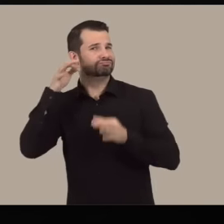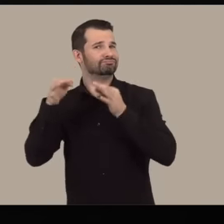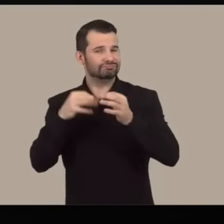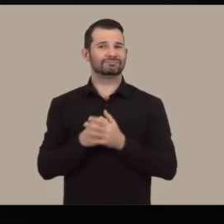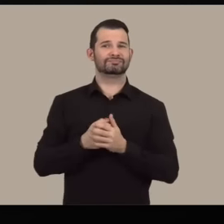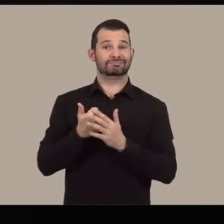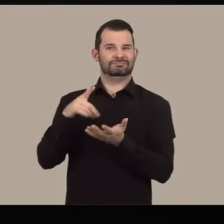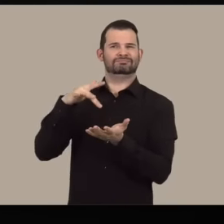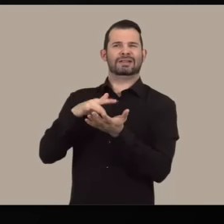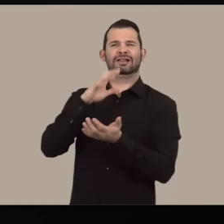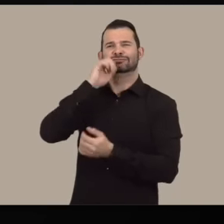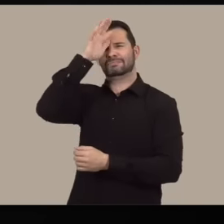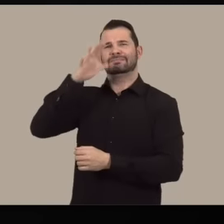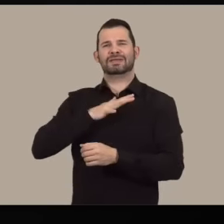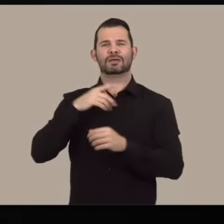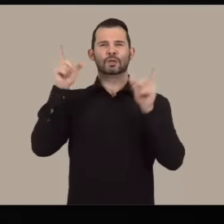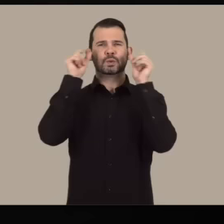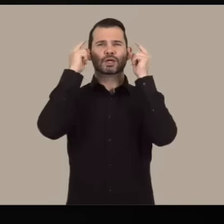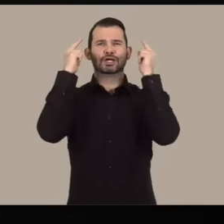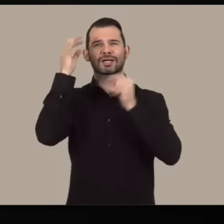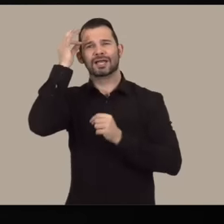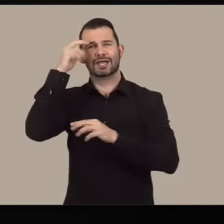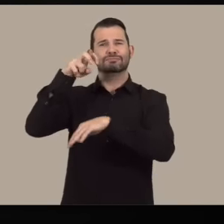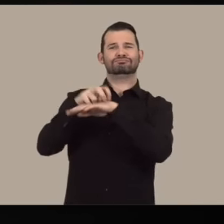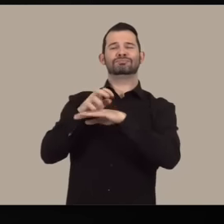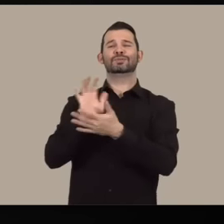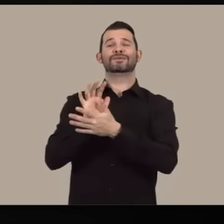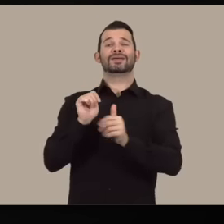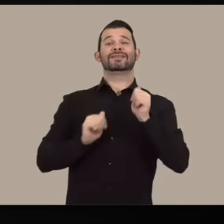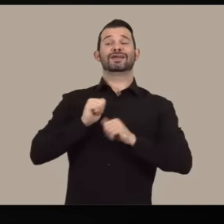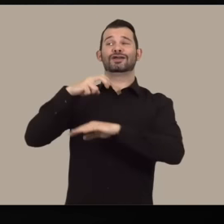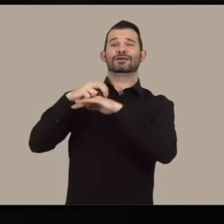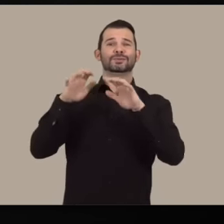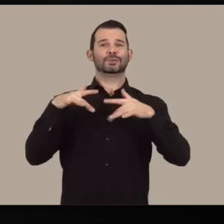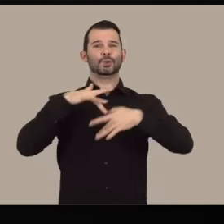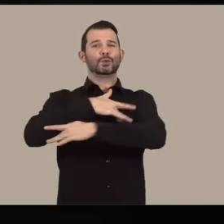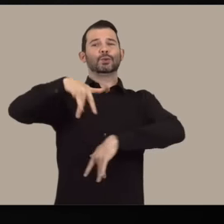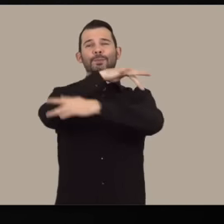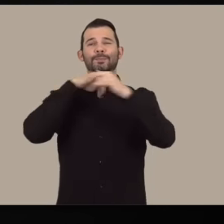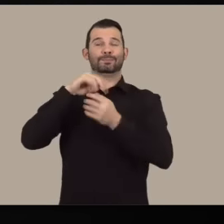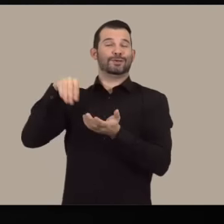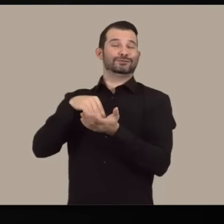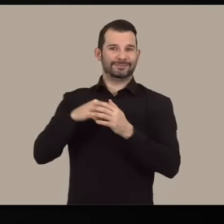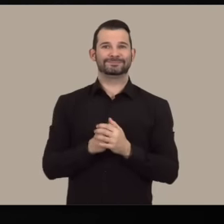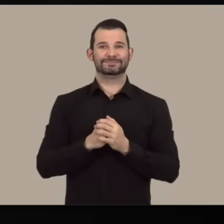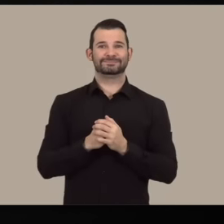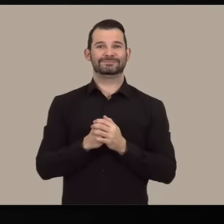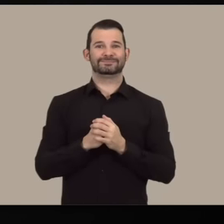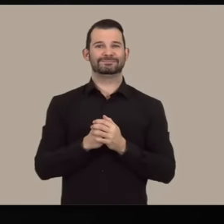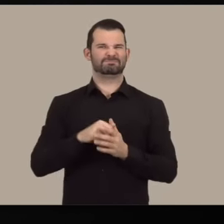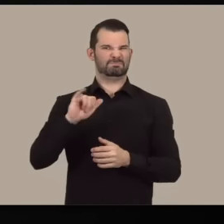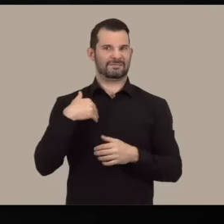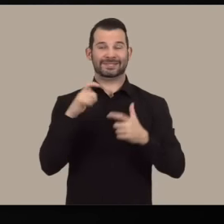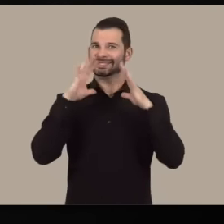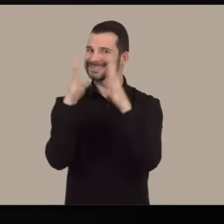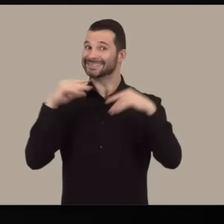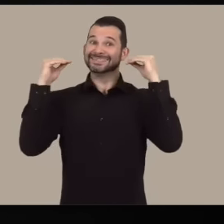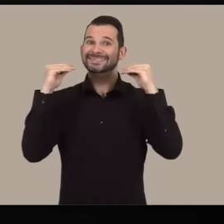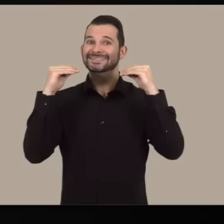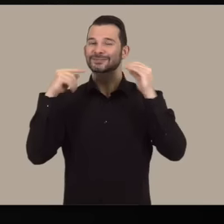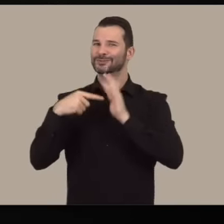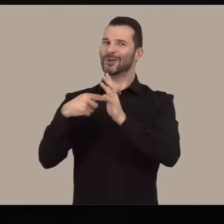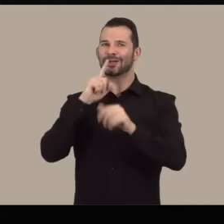describe myself. I'm a middle-aged man with short curly hair sitting in a movie theater in Montreal. I also have a big